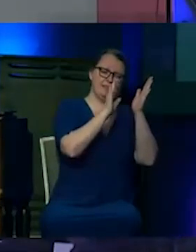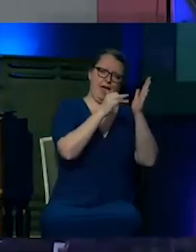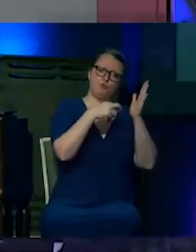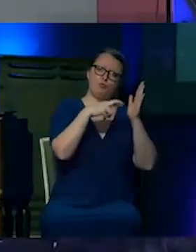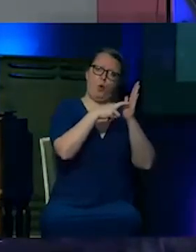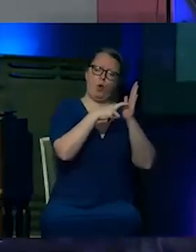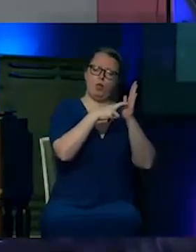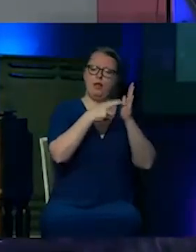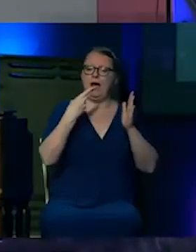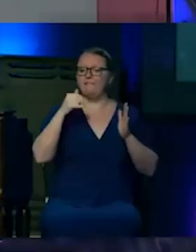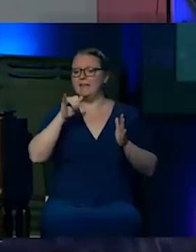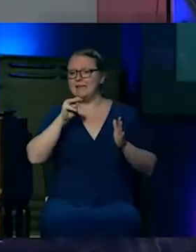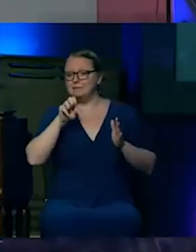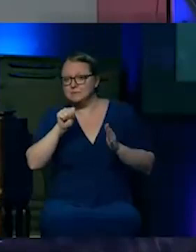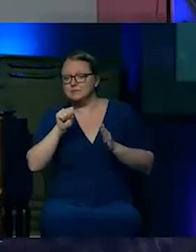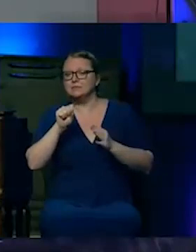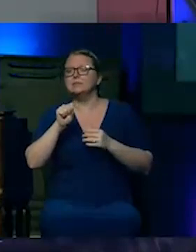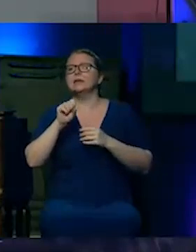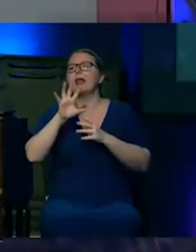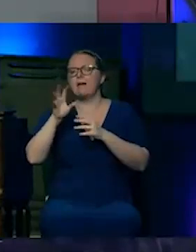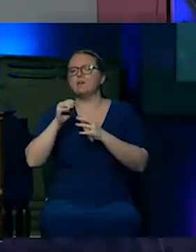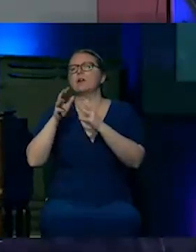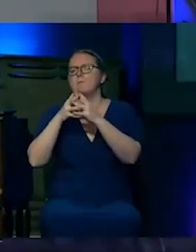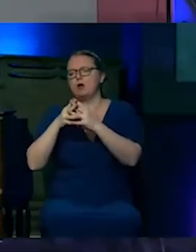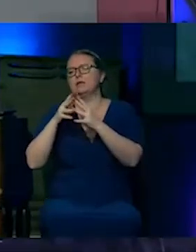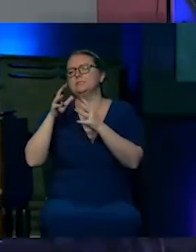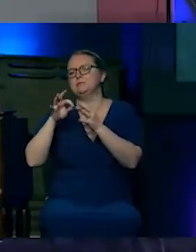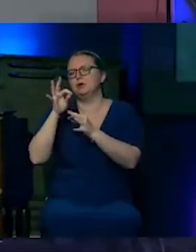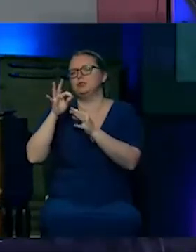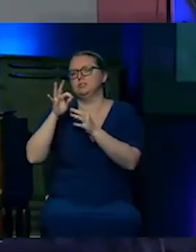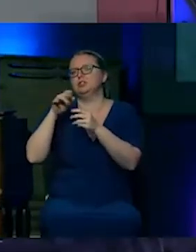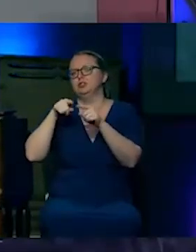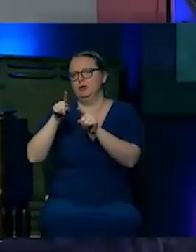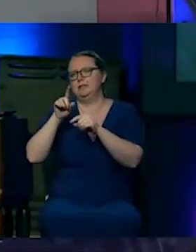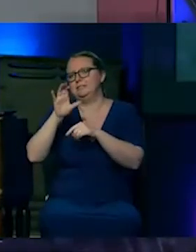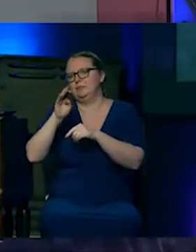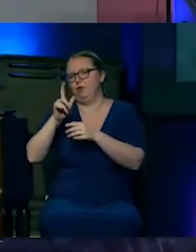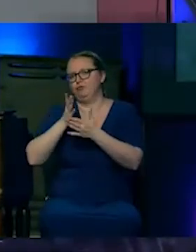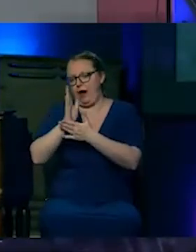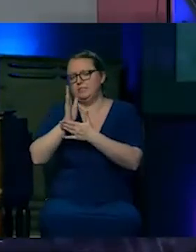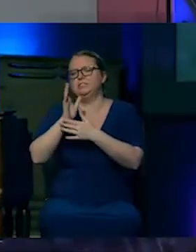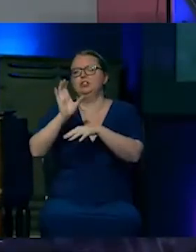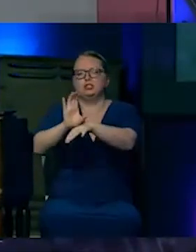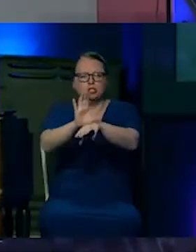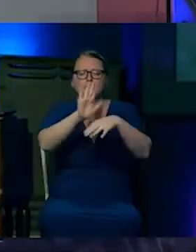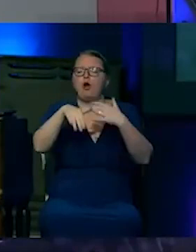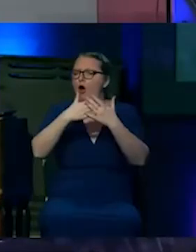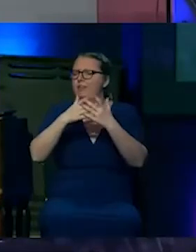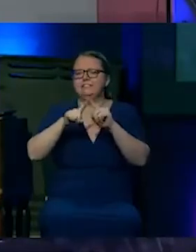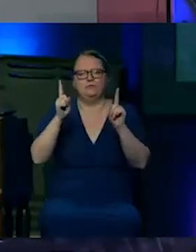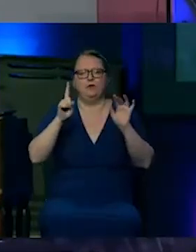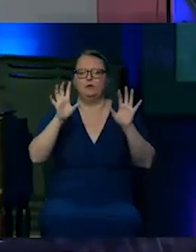know, hymnody in African American spirituals, in the civil rights, in the church, and all of these liberation movements. And